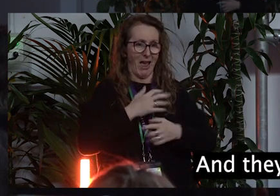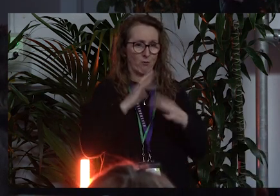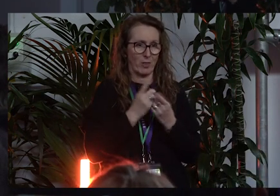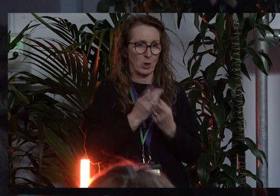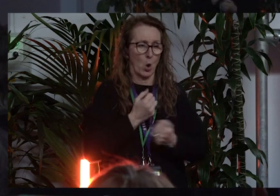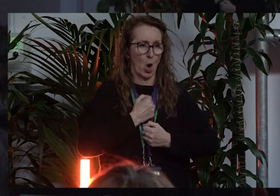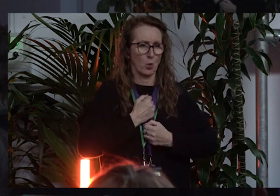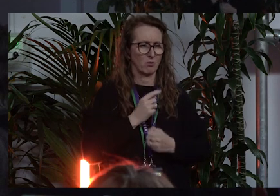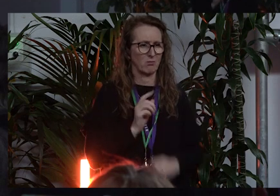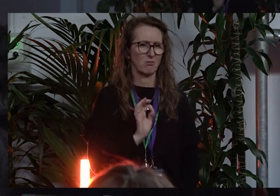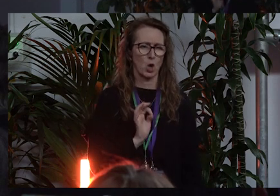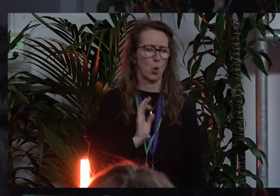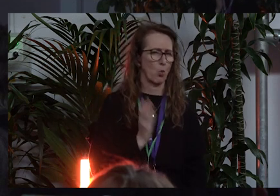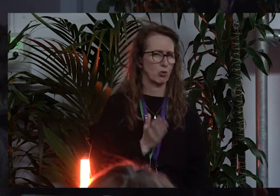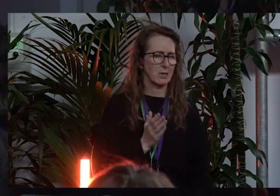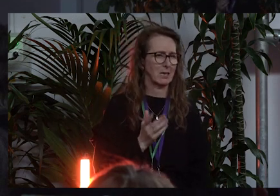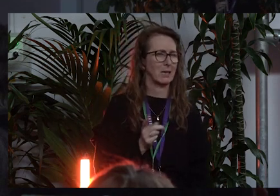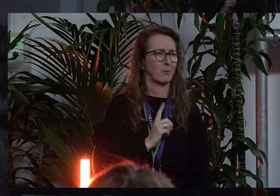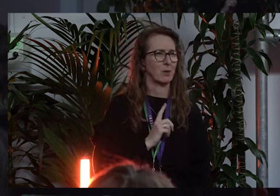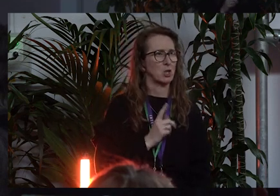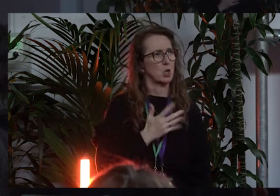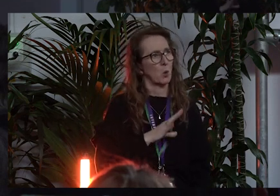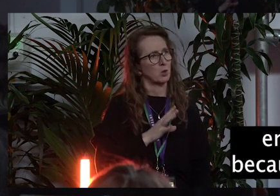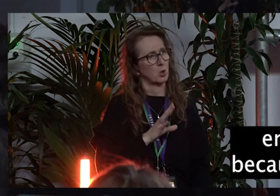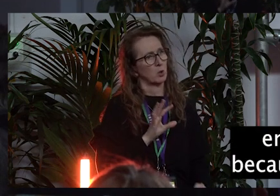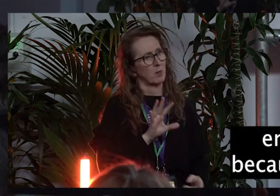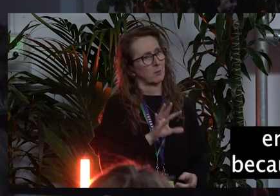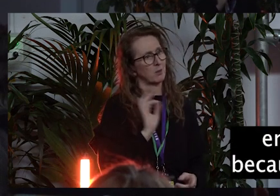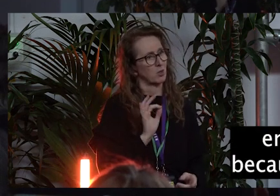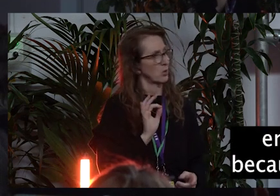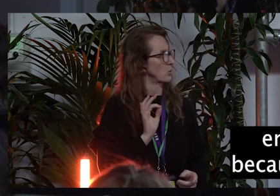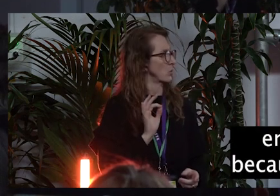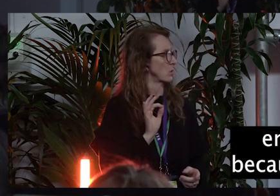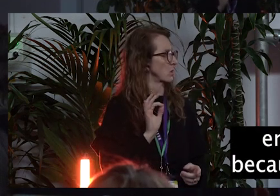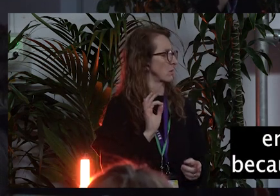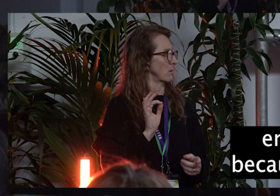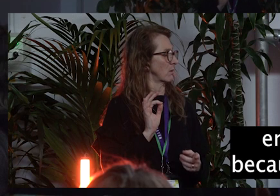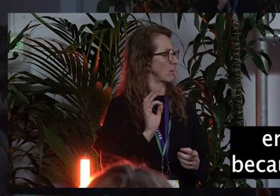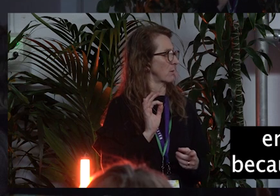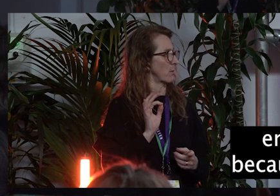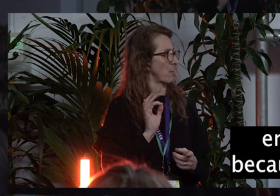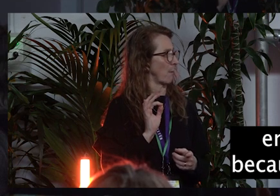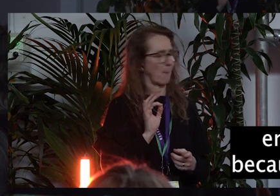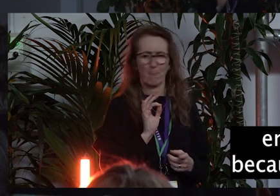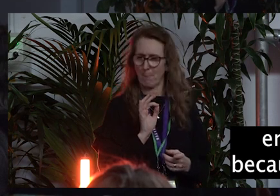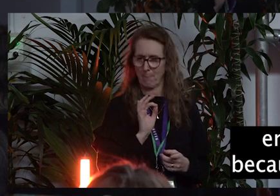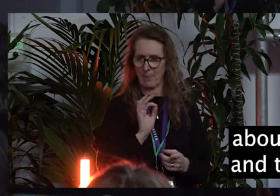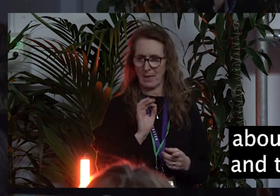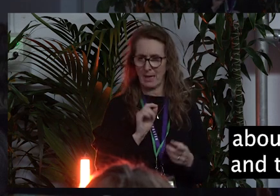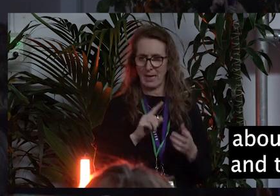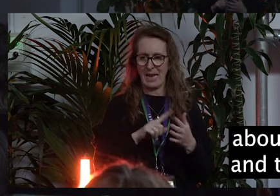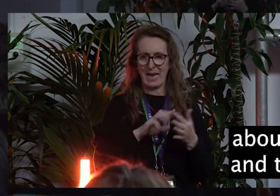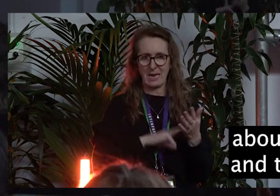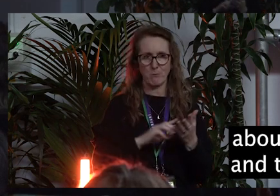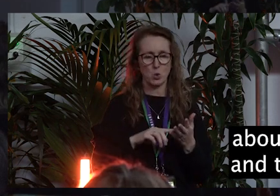you might want to patent, say, emu oil. Emu is a big issue in Australia, for example, because the Aboriginal people knew